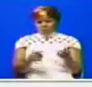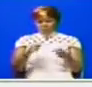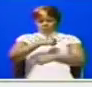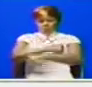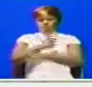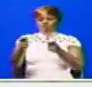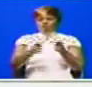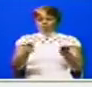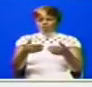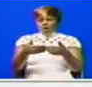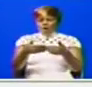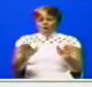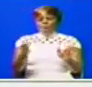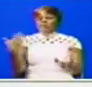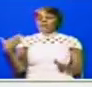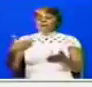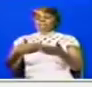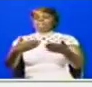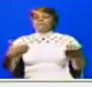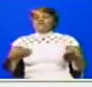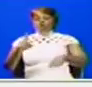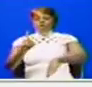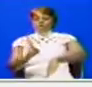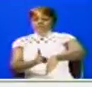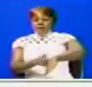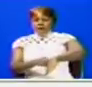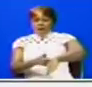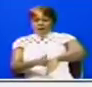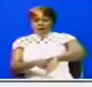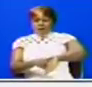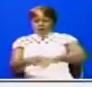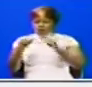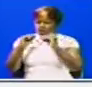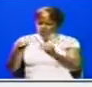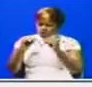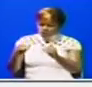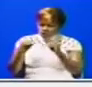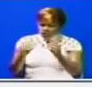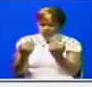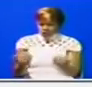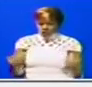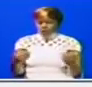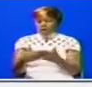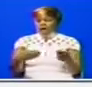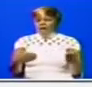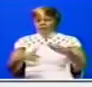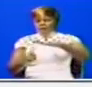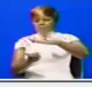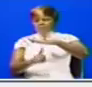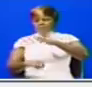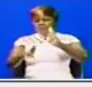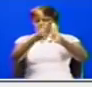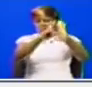had opened examination papers before the designated time and conducted tuition for students against the ministry's